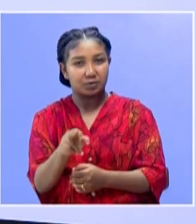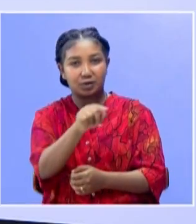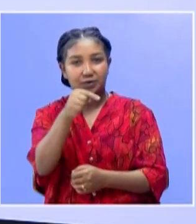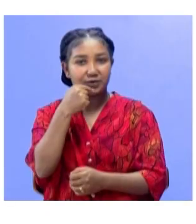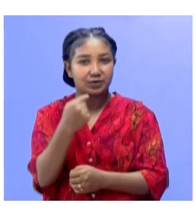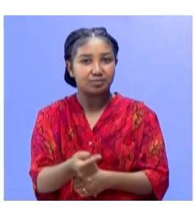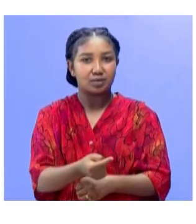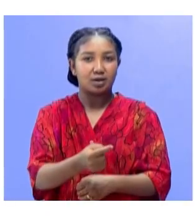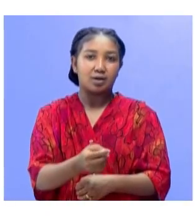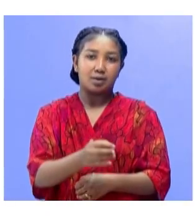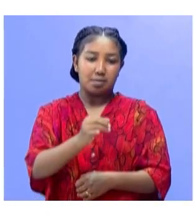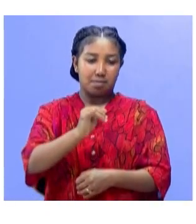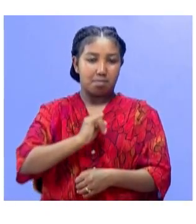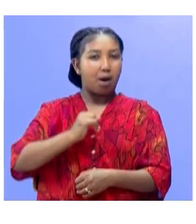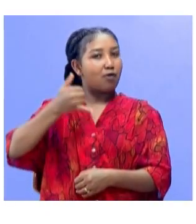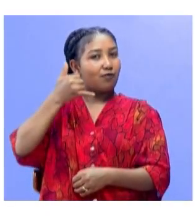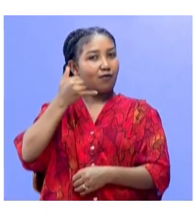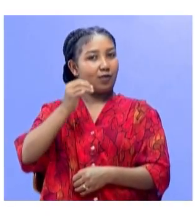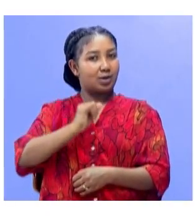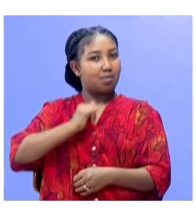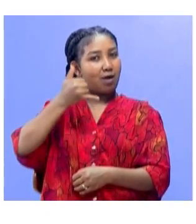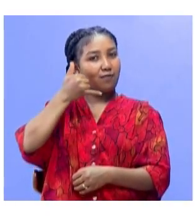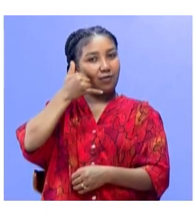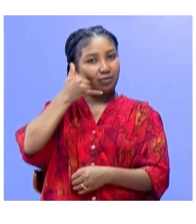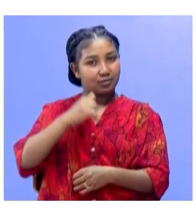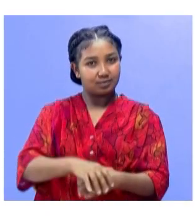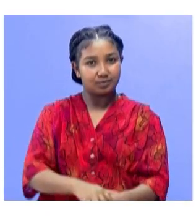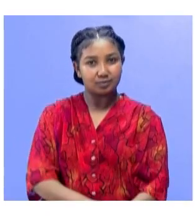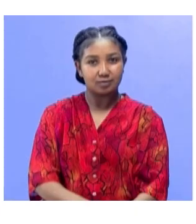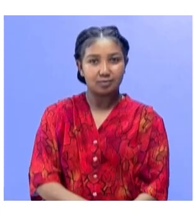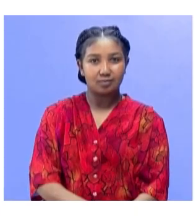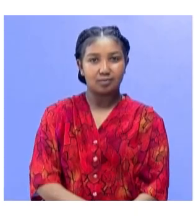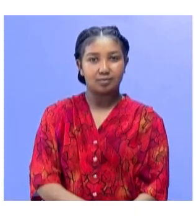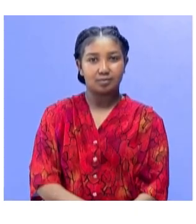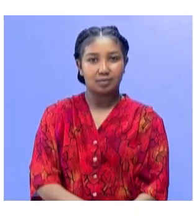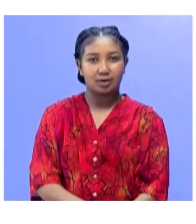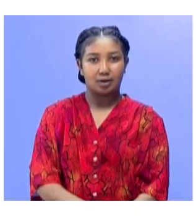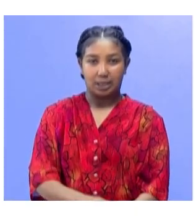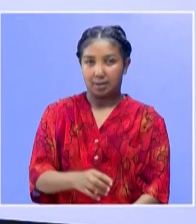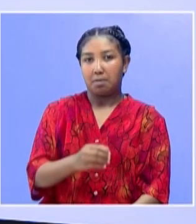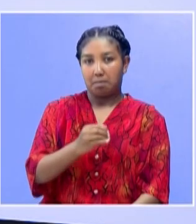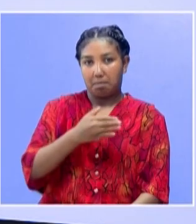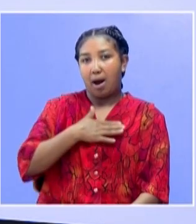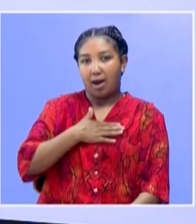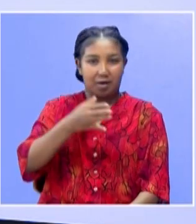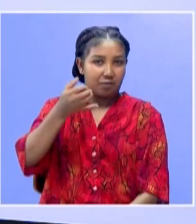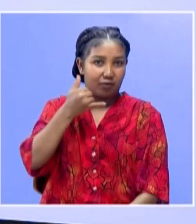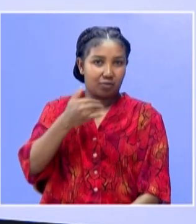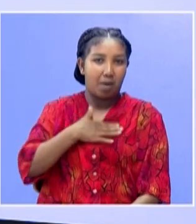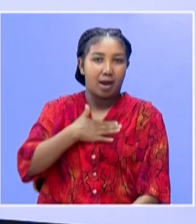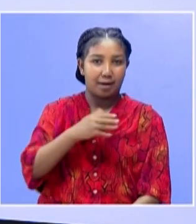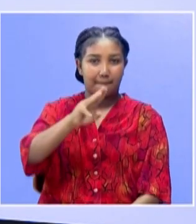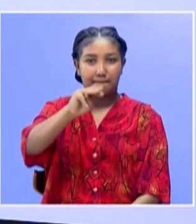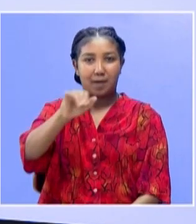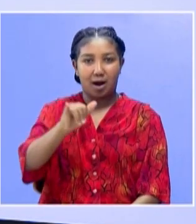say my phone. My phone. Yeah? This time it is what? My. So